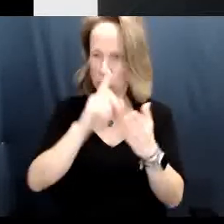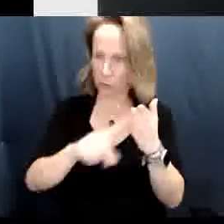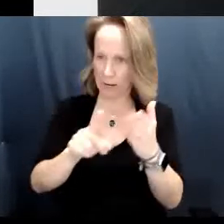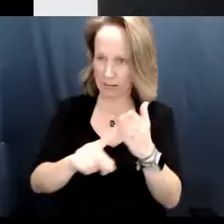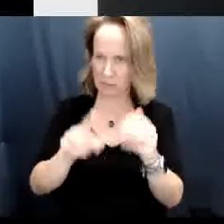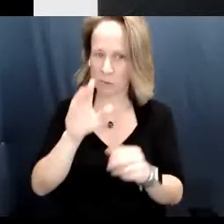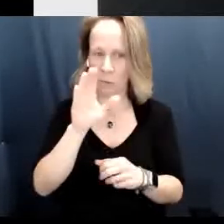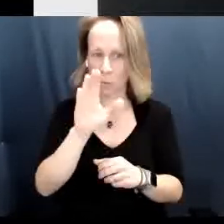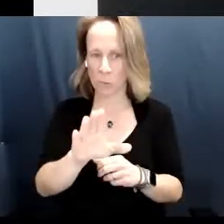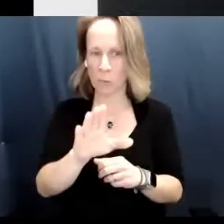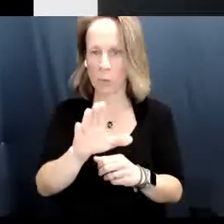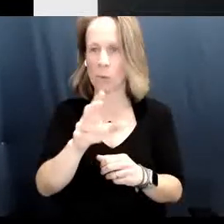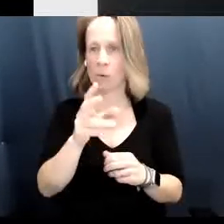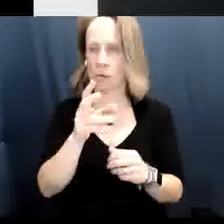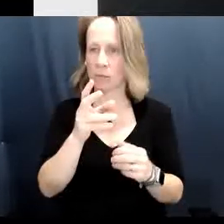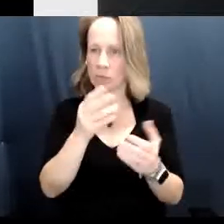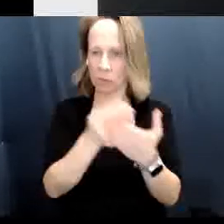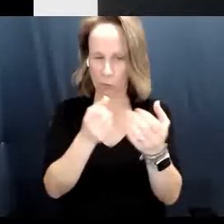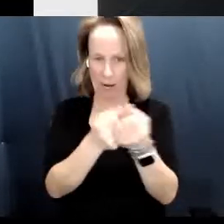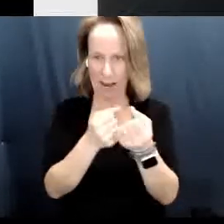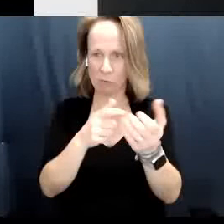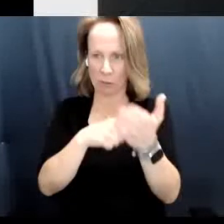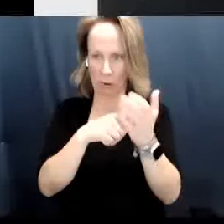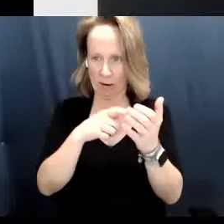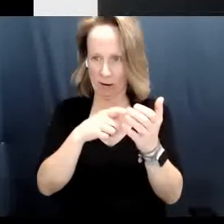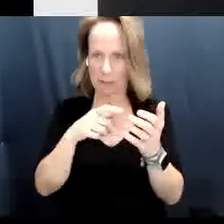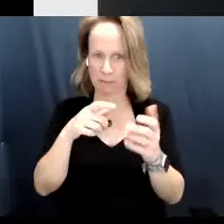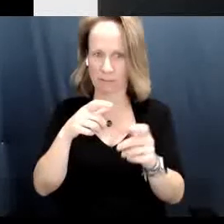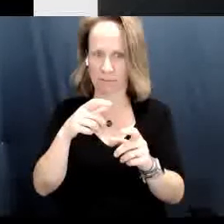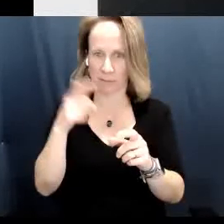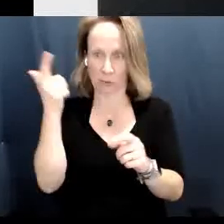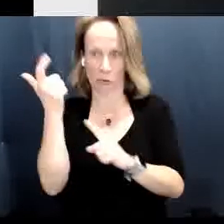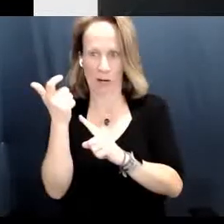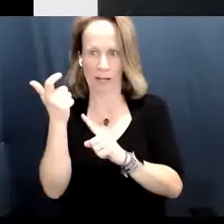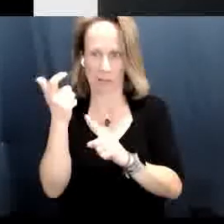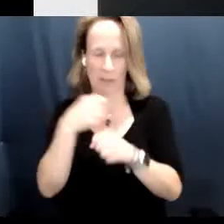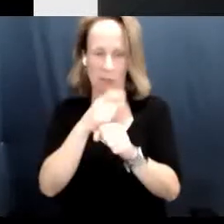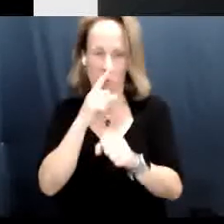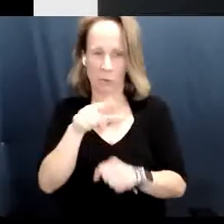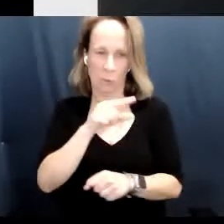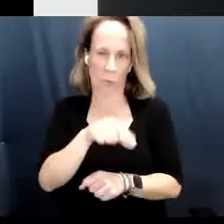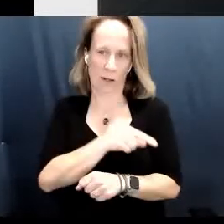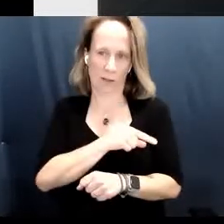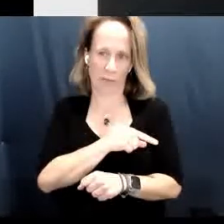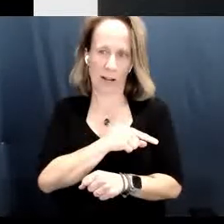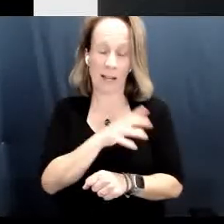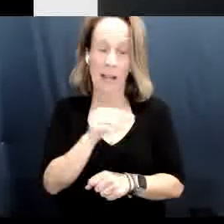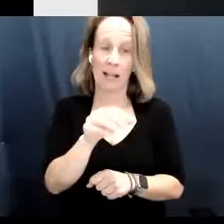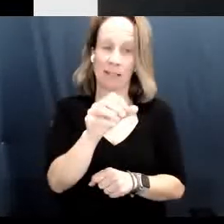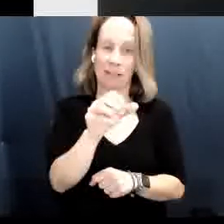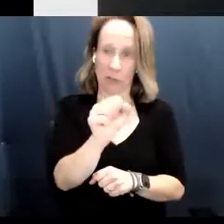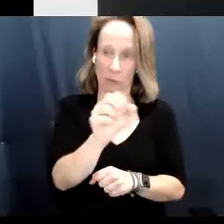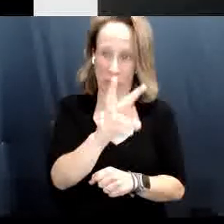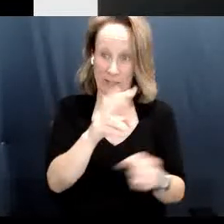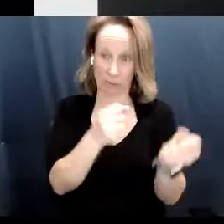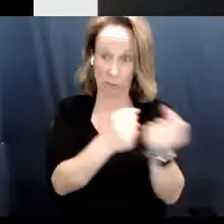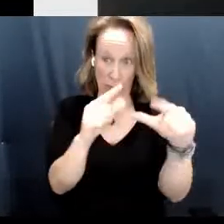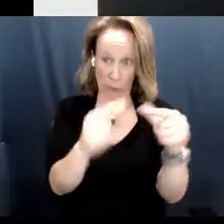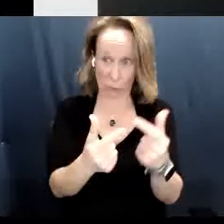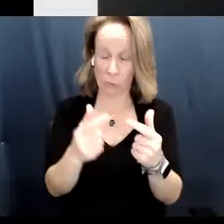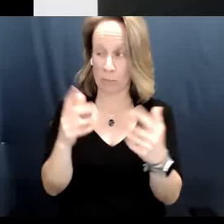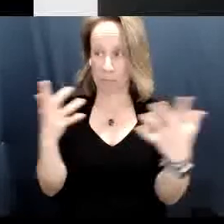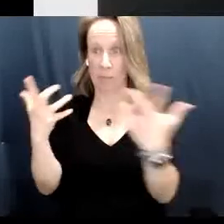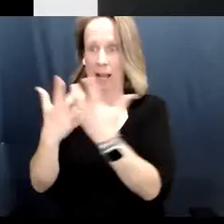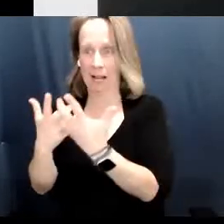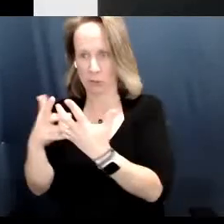sure that you still qualify and sexual violence support group services qualify under those grants.